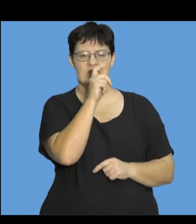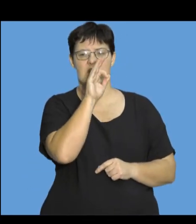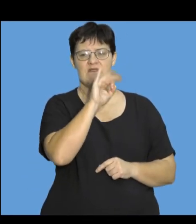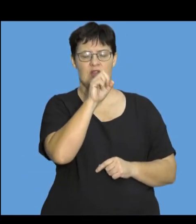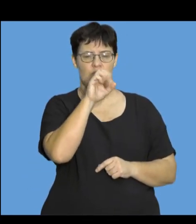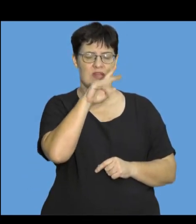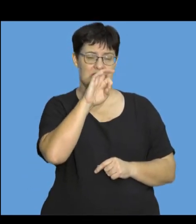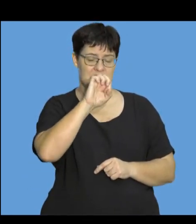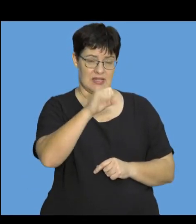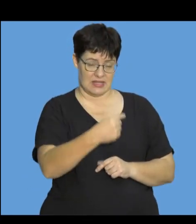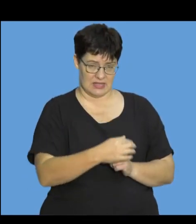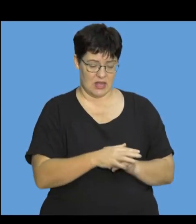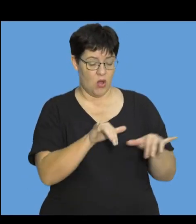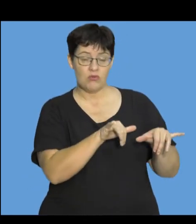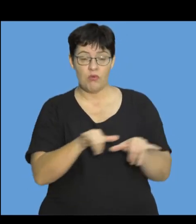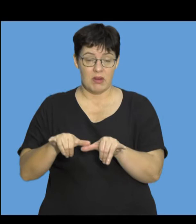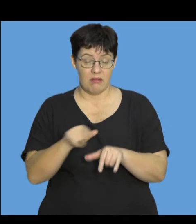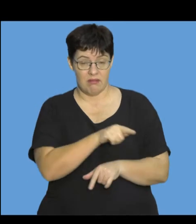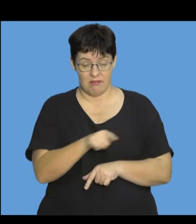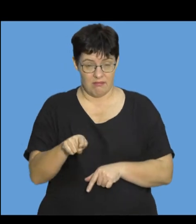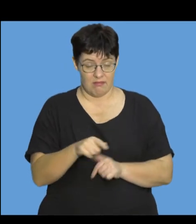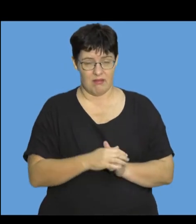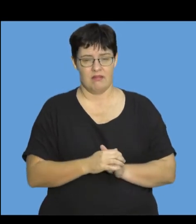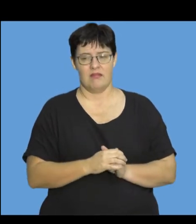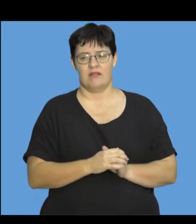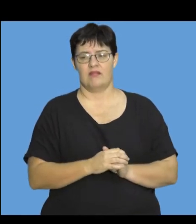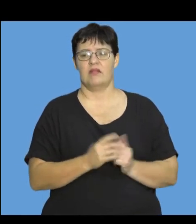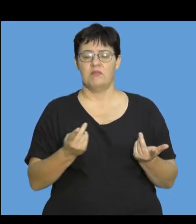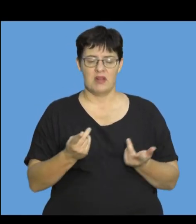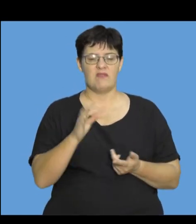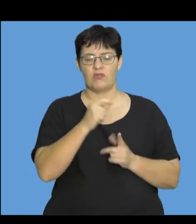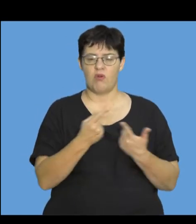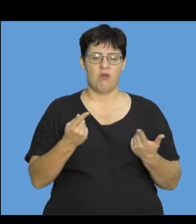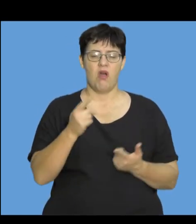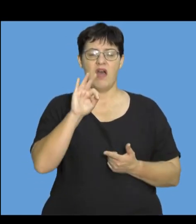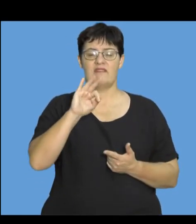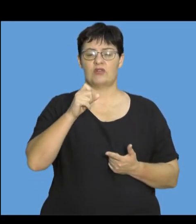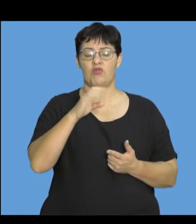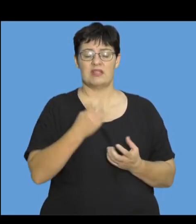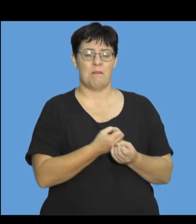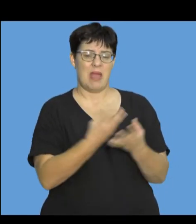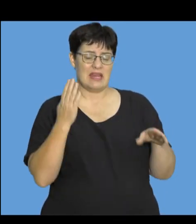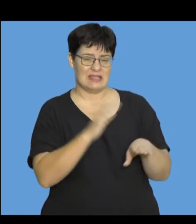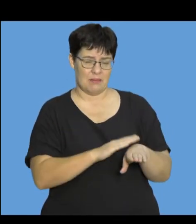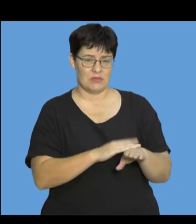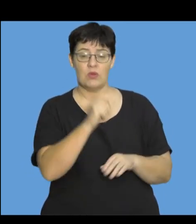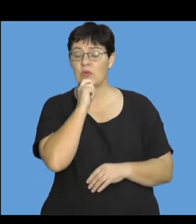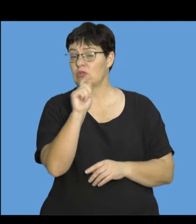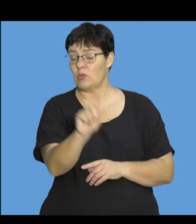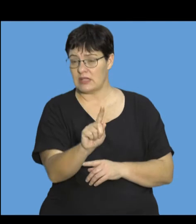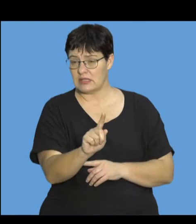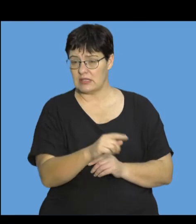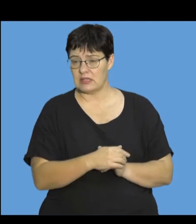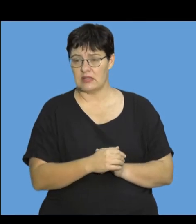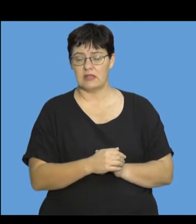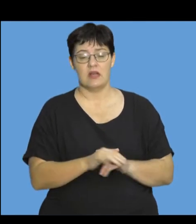the common factor type will be, we normally factorize, or we often factorize this using taking